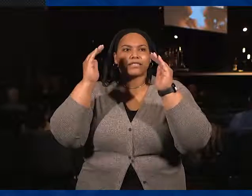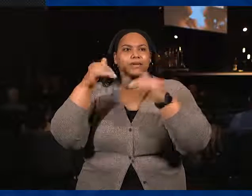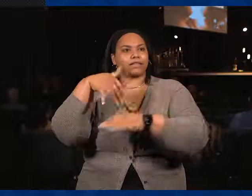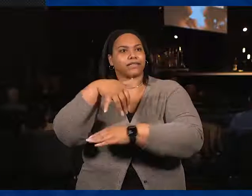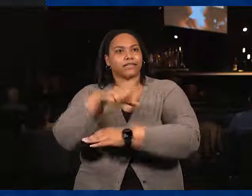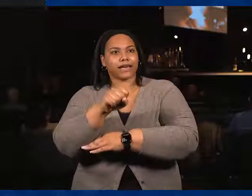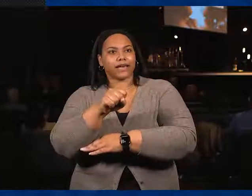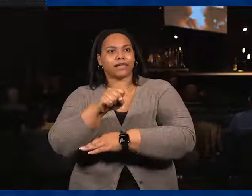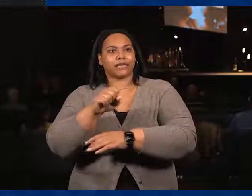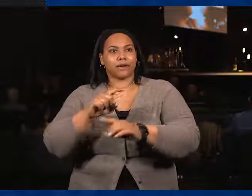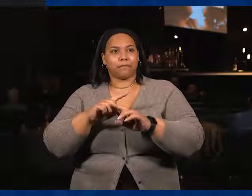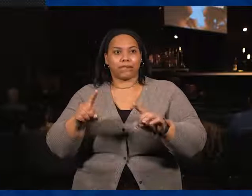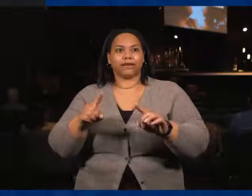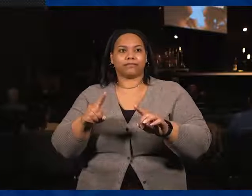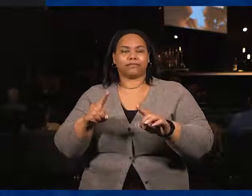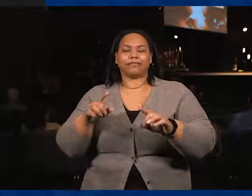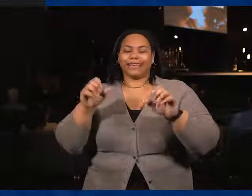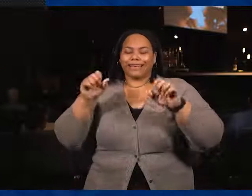can endure a no.